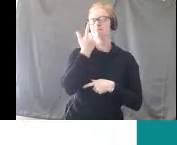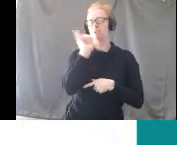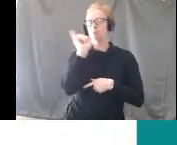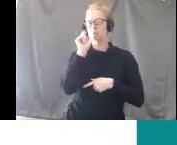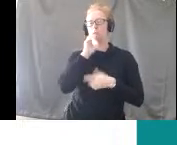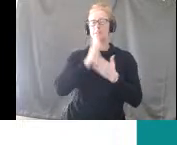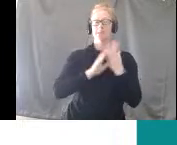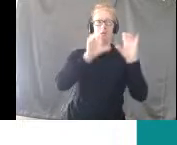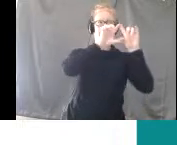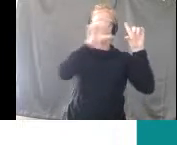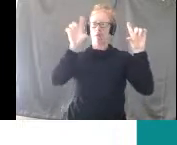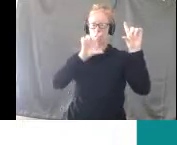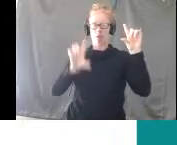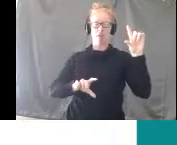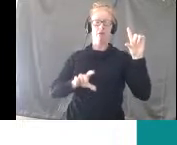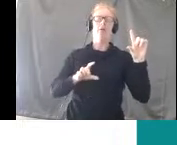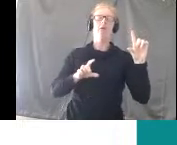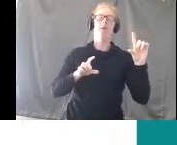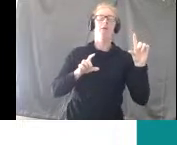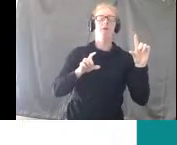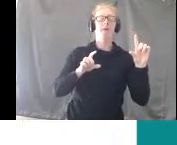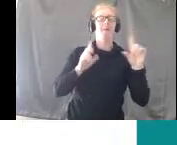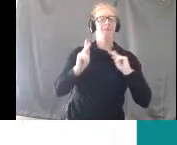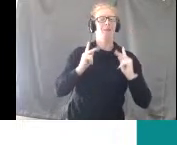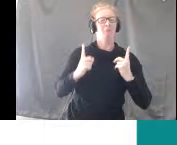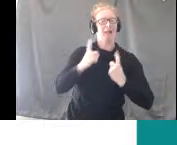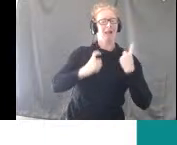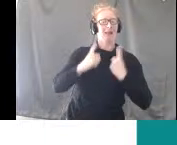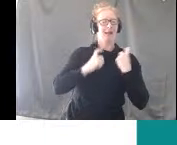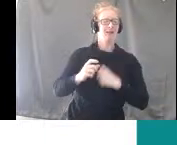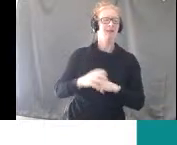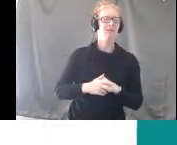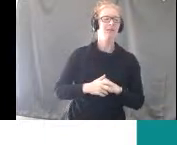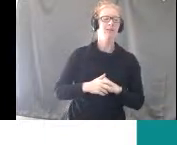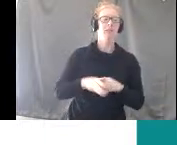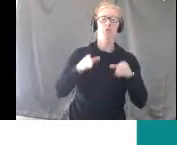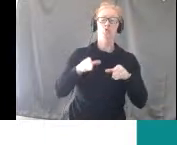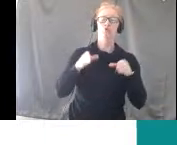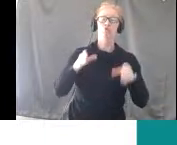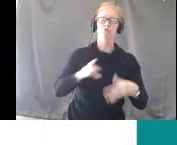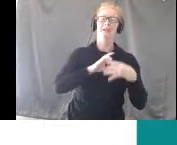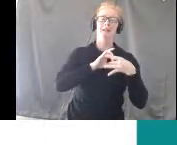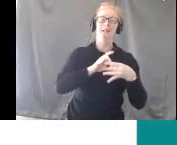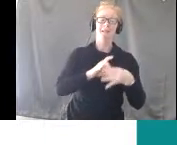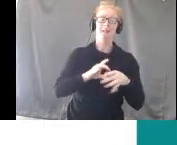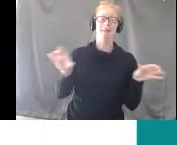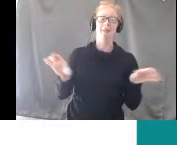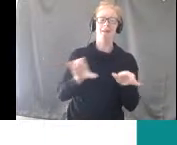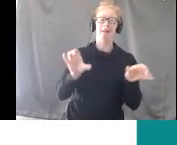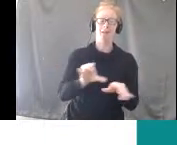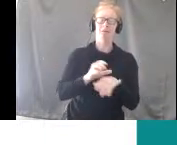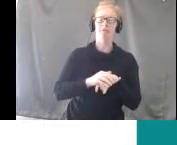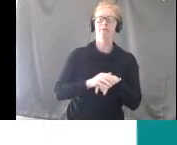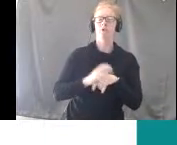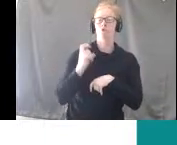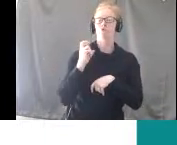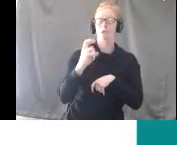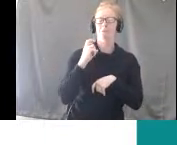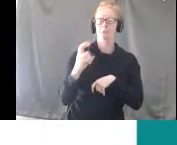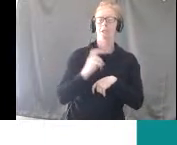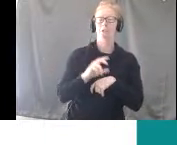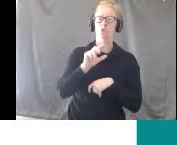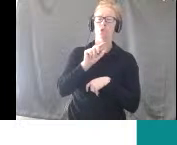been asking about. So the street connections, active transportation, and transit elements are